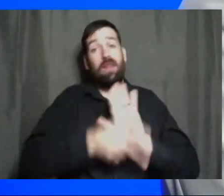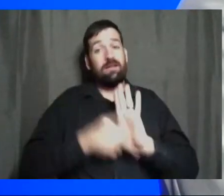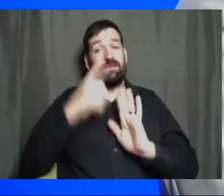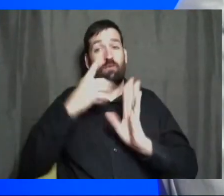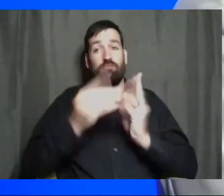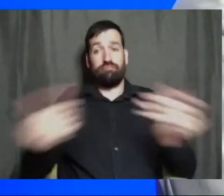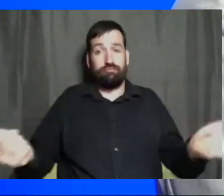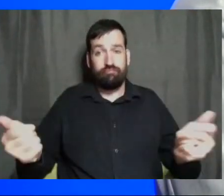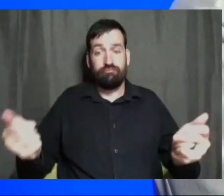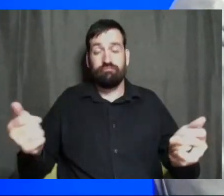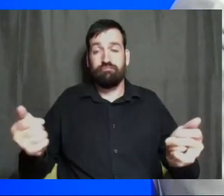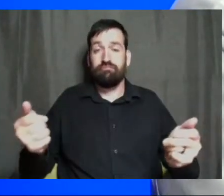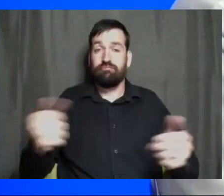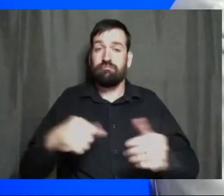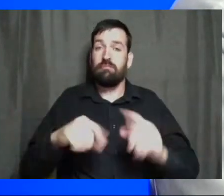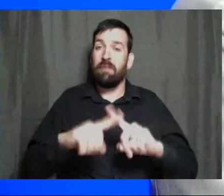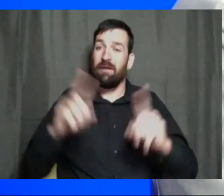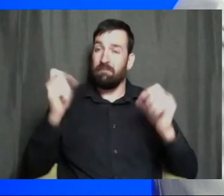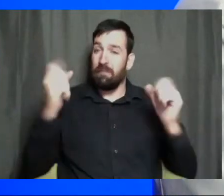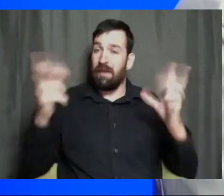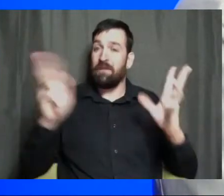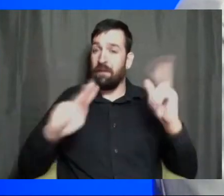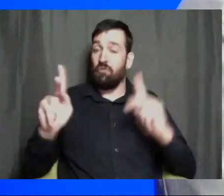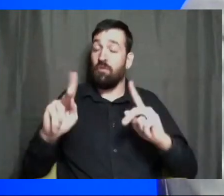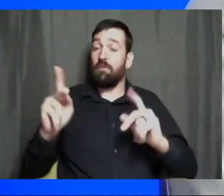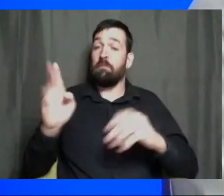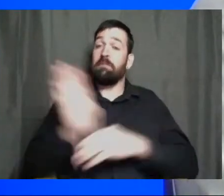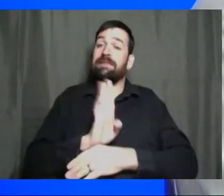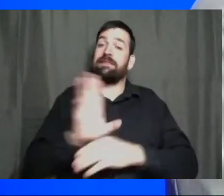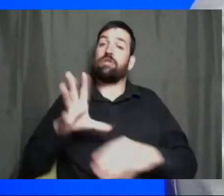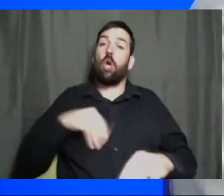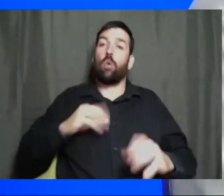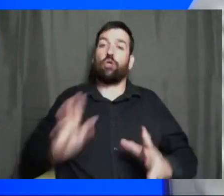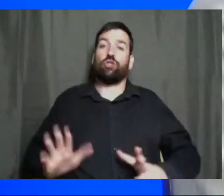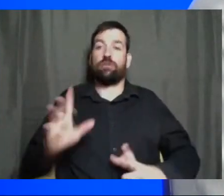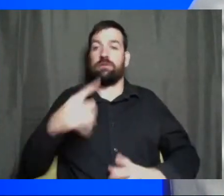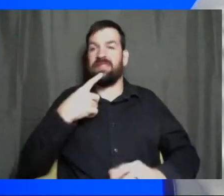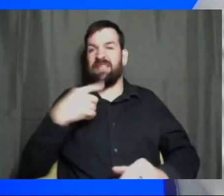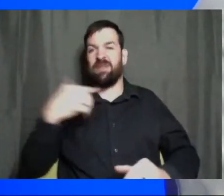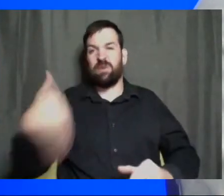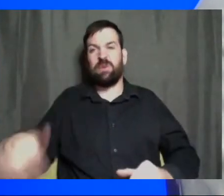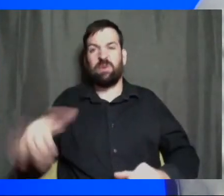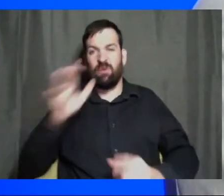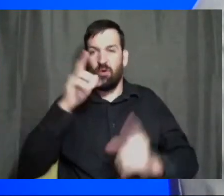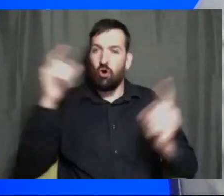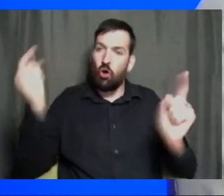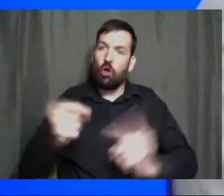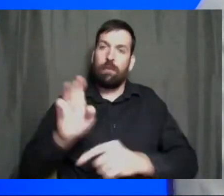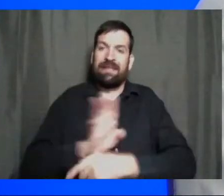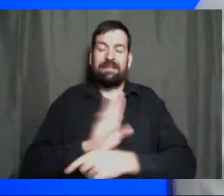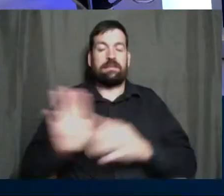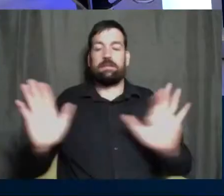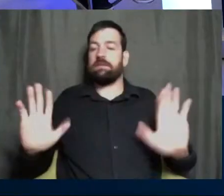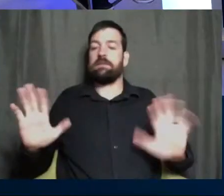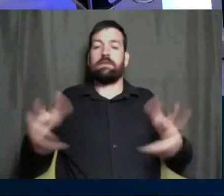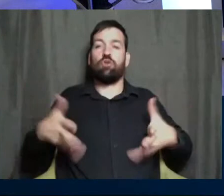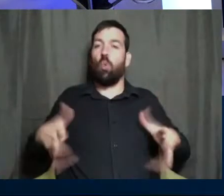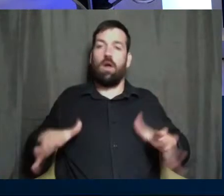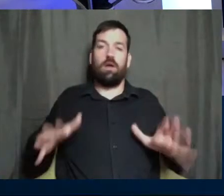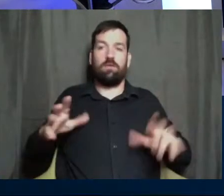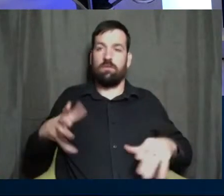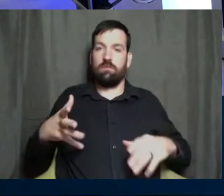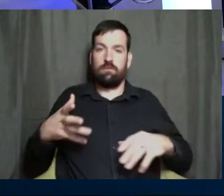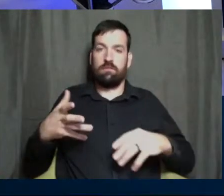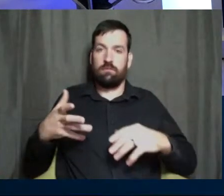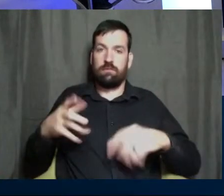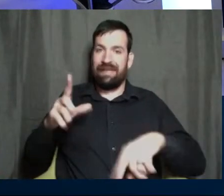people that business owners that just say, but that's going to hurt my business. I can't go there. I don't want to go there. So What do you think that's going to look like? A whole lot like